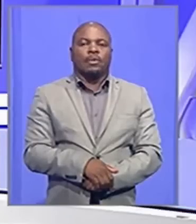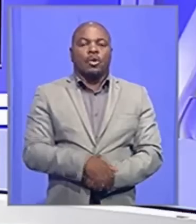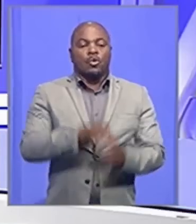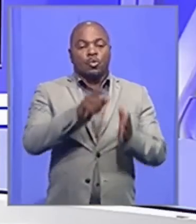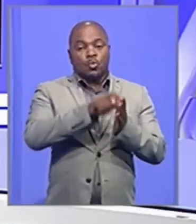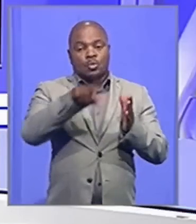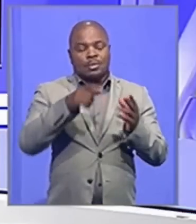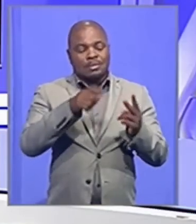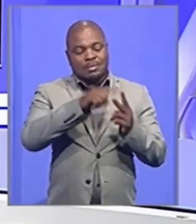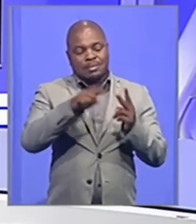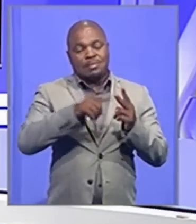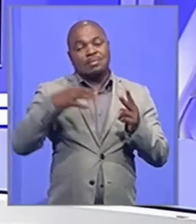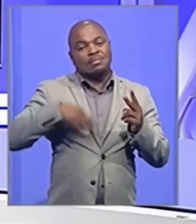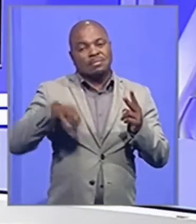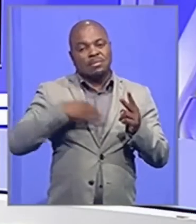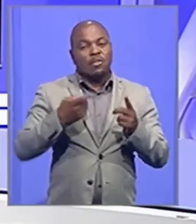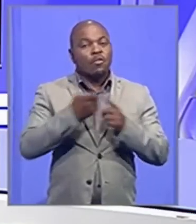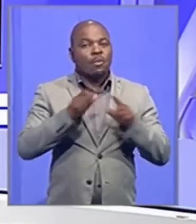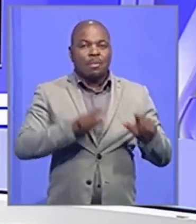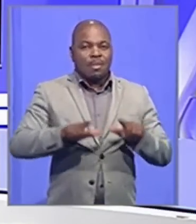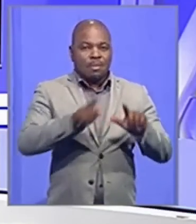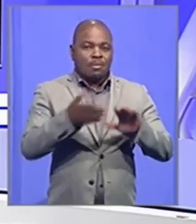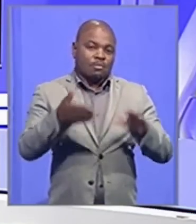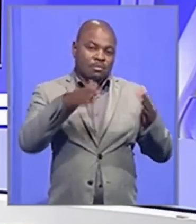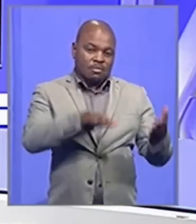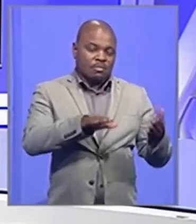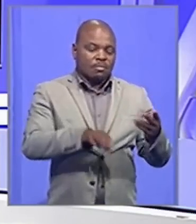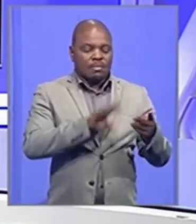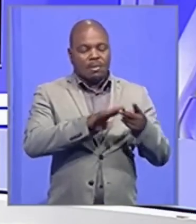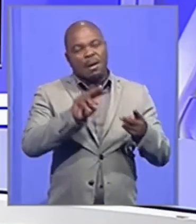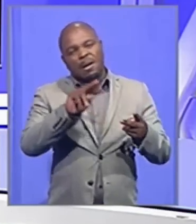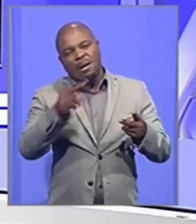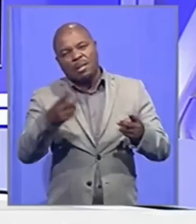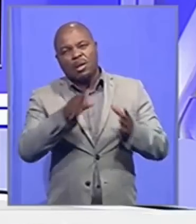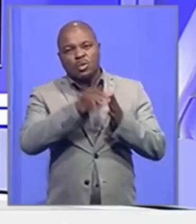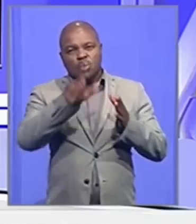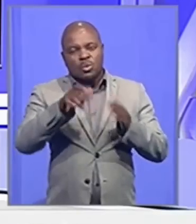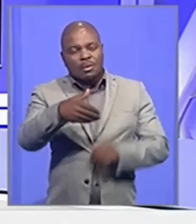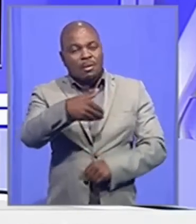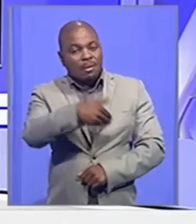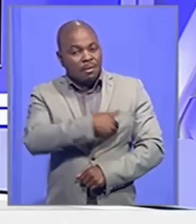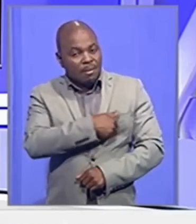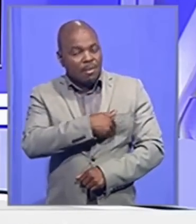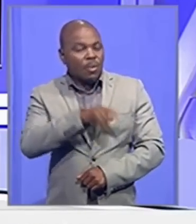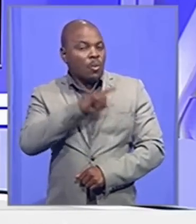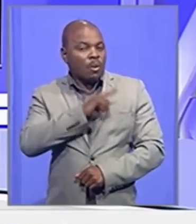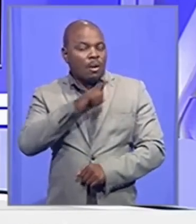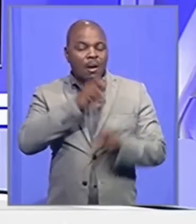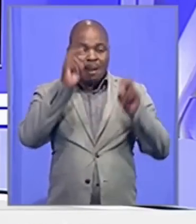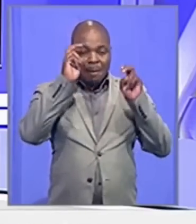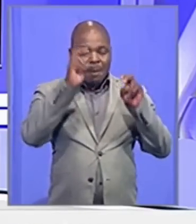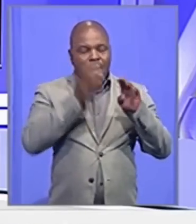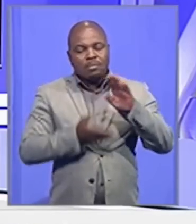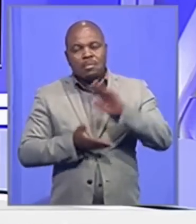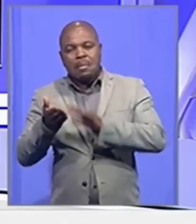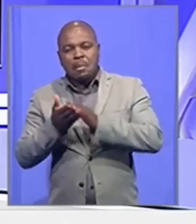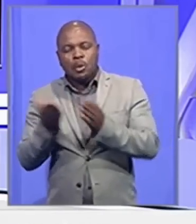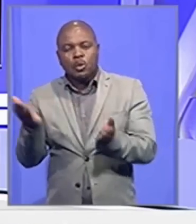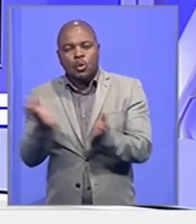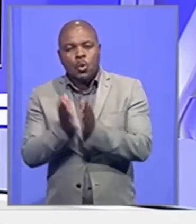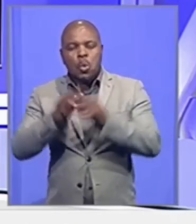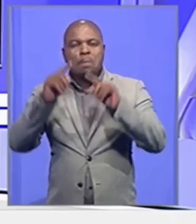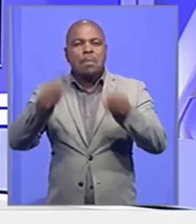Barutwana ba Setswana ba le babedi kwa Limpopo ba tlhokafetse mme ba bangwe ba le mmalwa ba gobetse fa bese e neng e ba isa kwa sekolong e